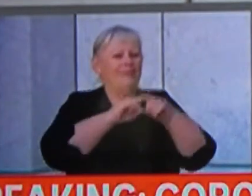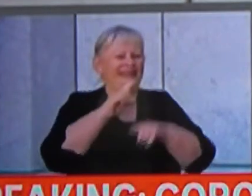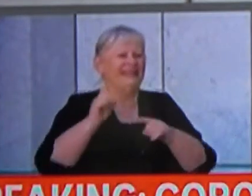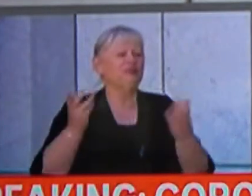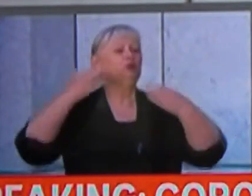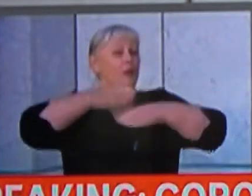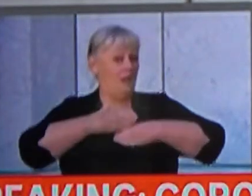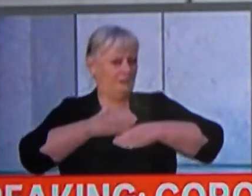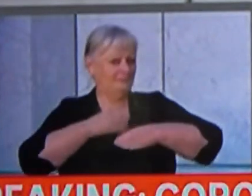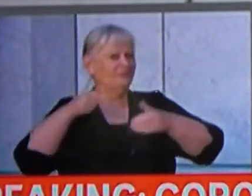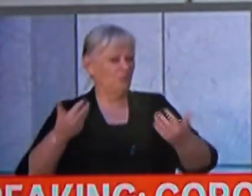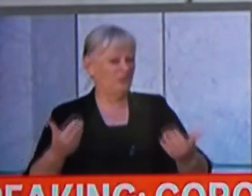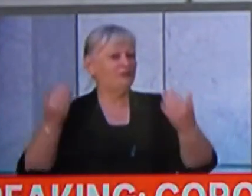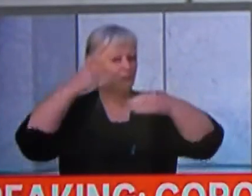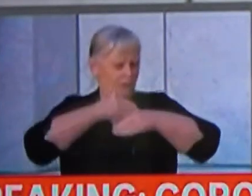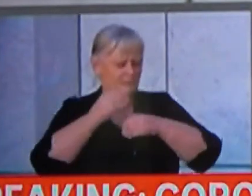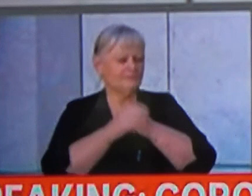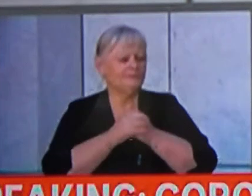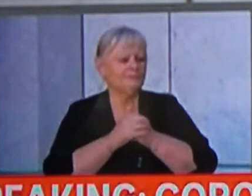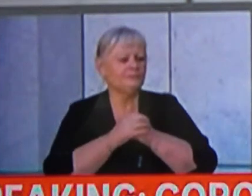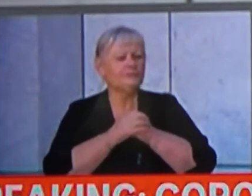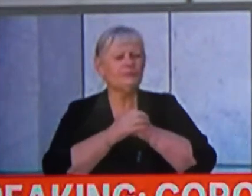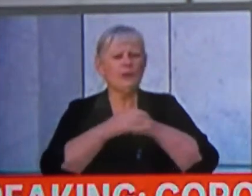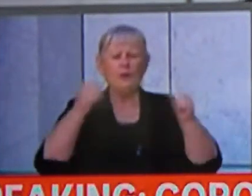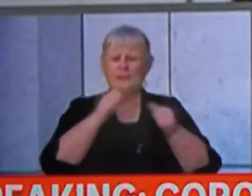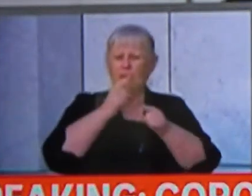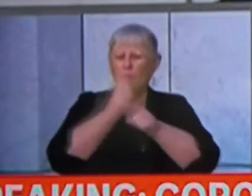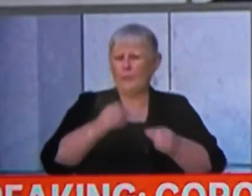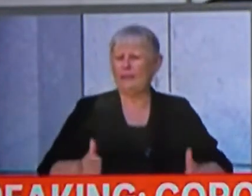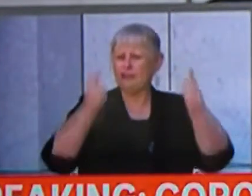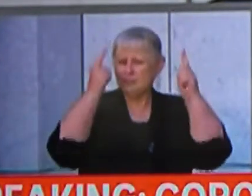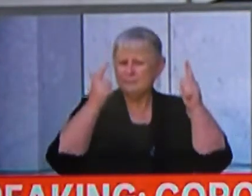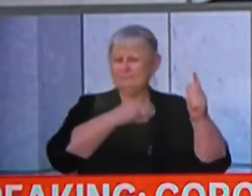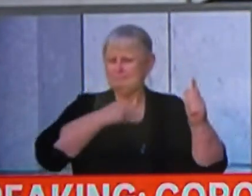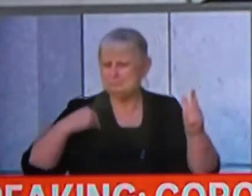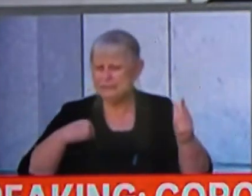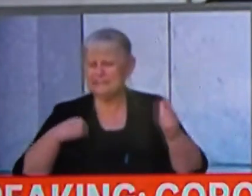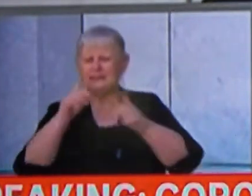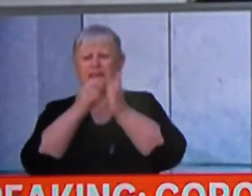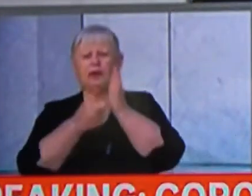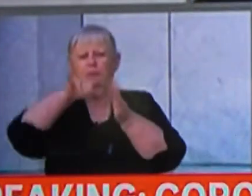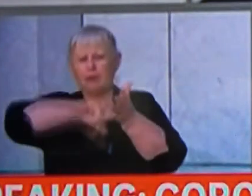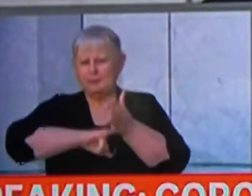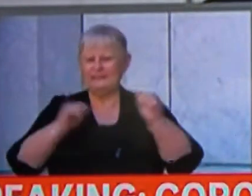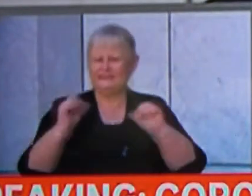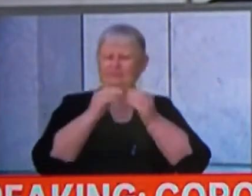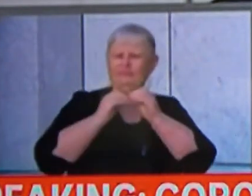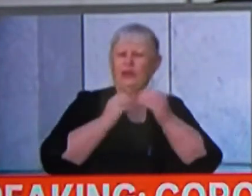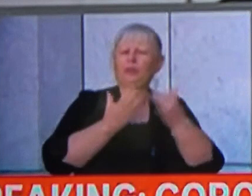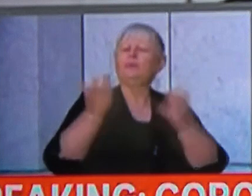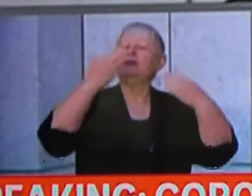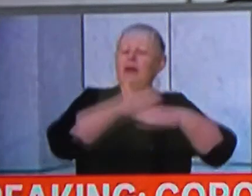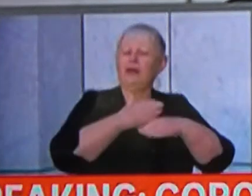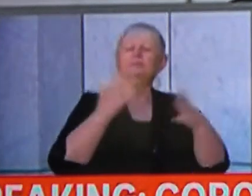this evening. Also, after consulting Premiers and Chief Ministers overnight, we have